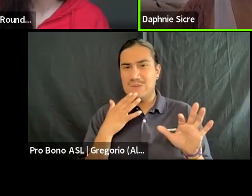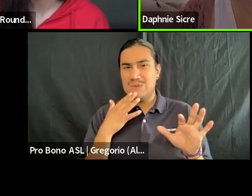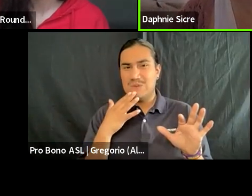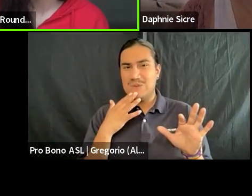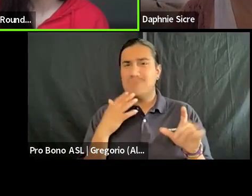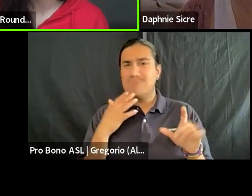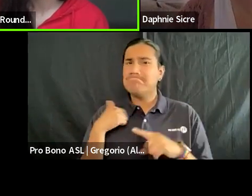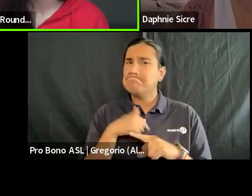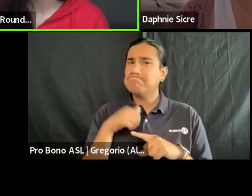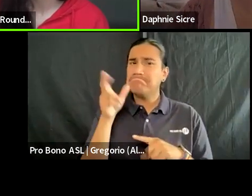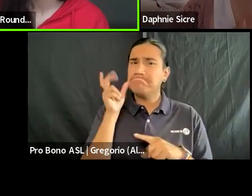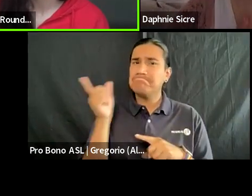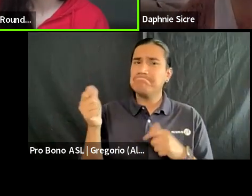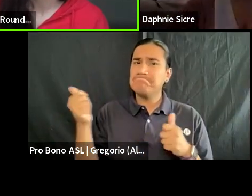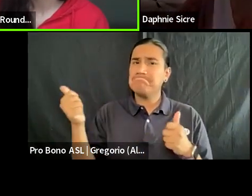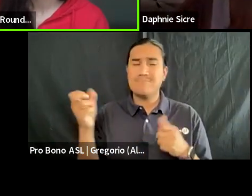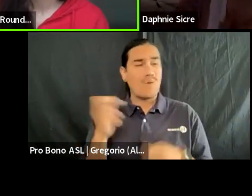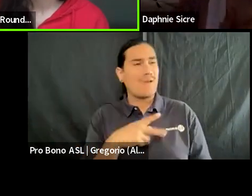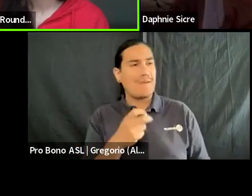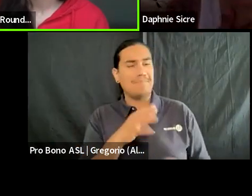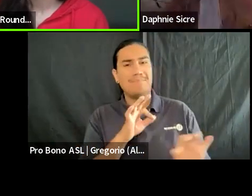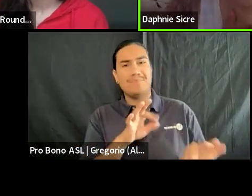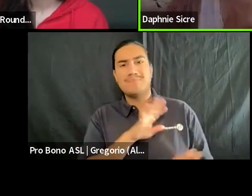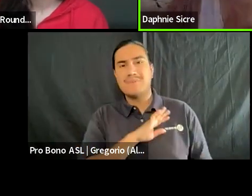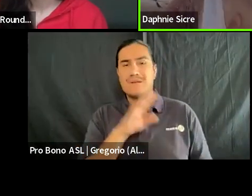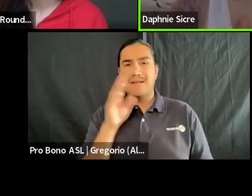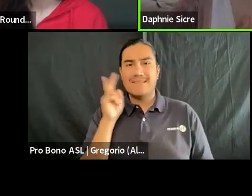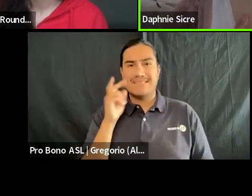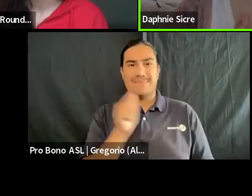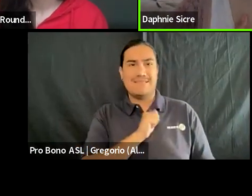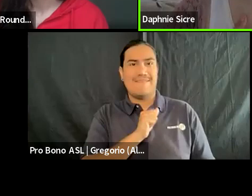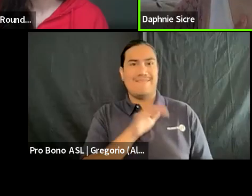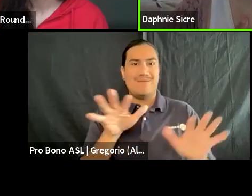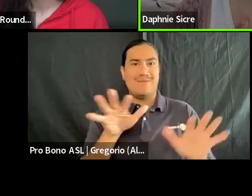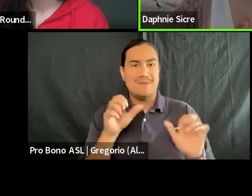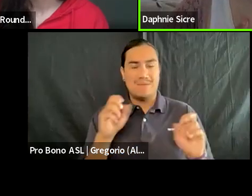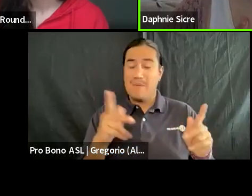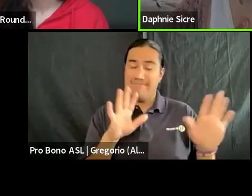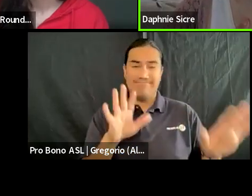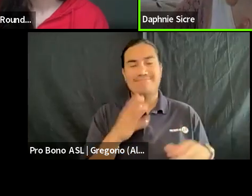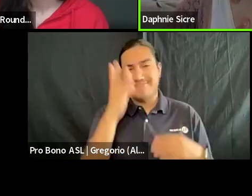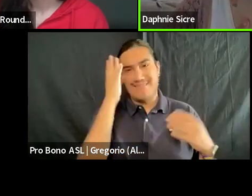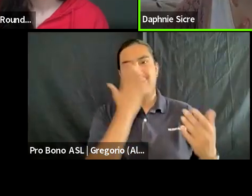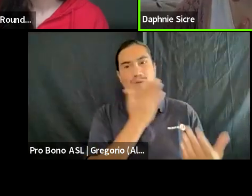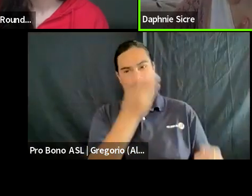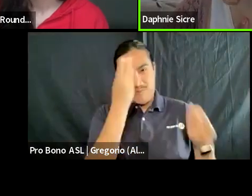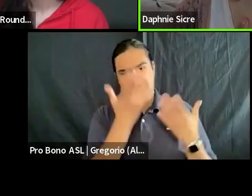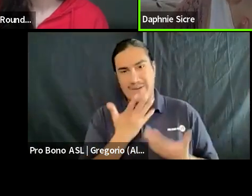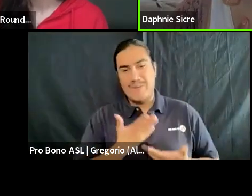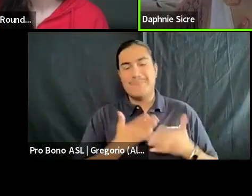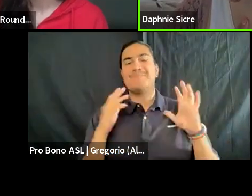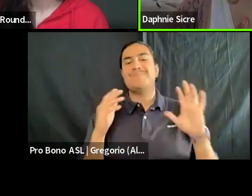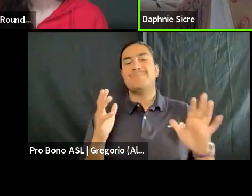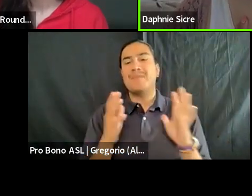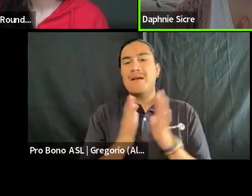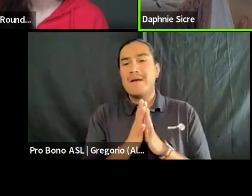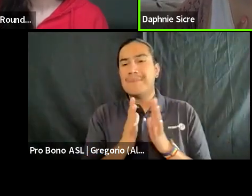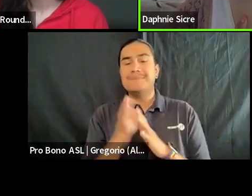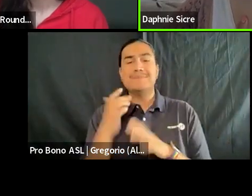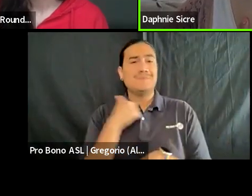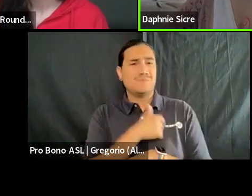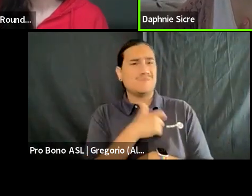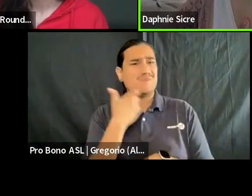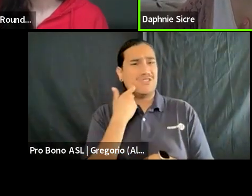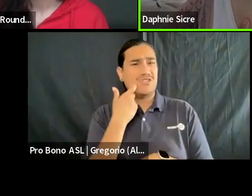You can hear you. You're good. You can hear me? Okay, good. I see myself as frozen. Wonderful. Thank you for letting me know that. We just sort